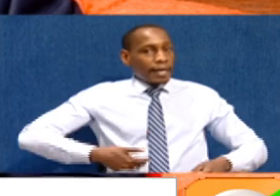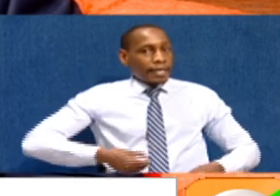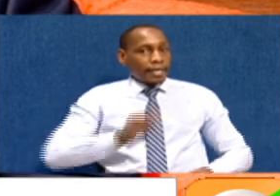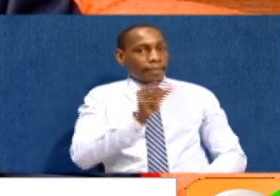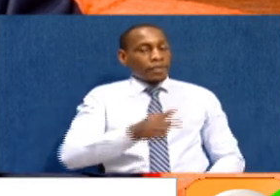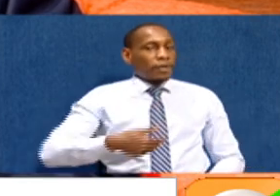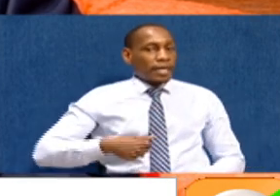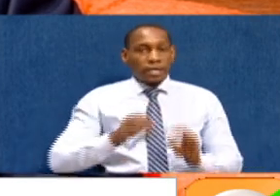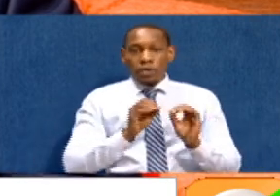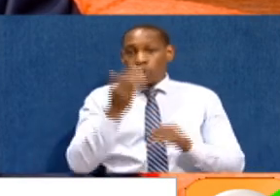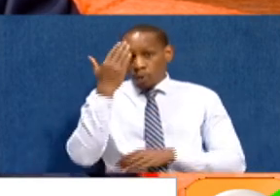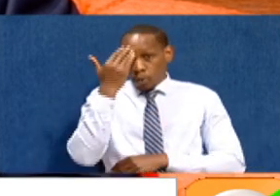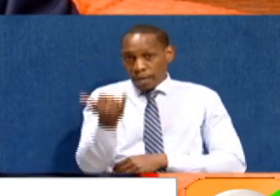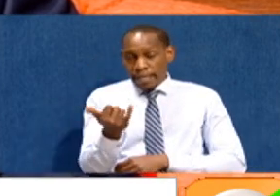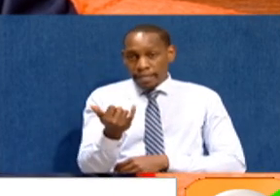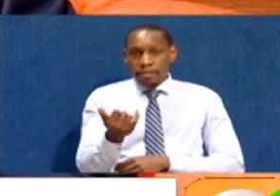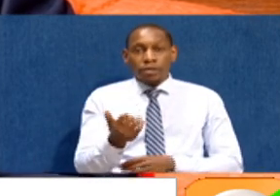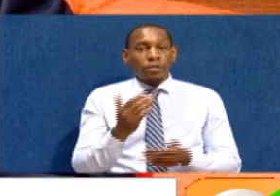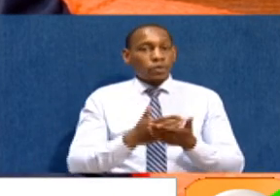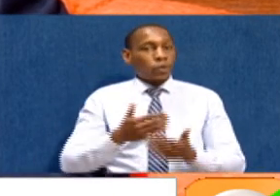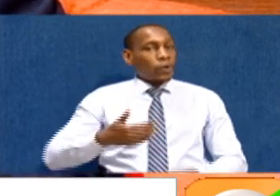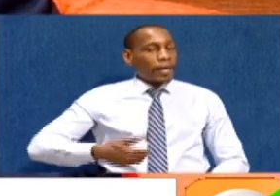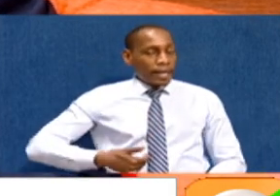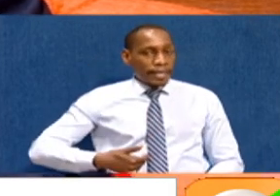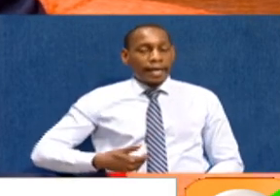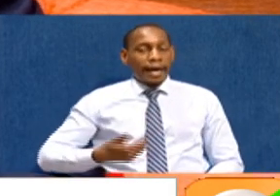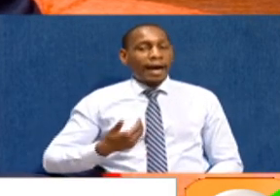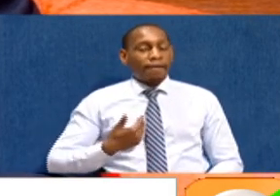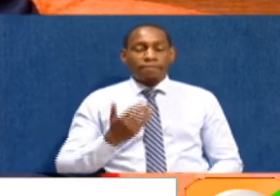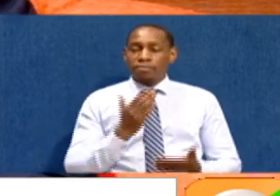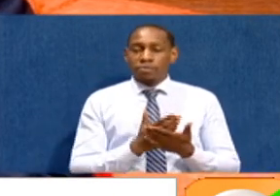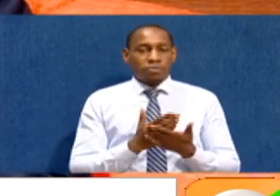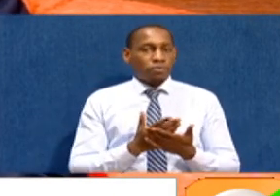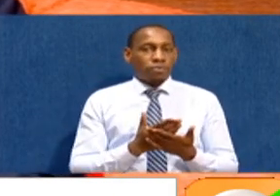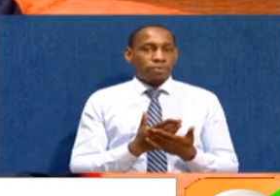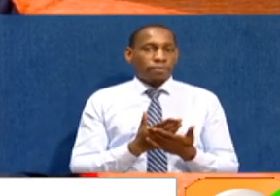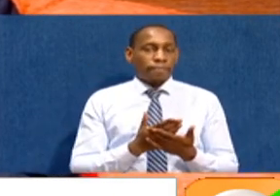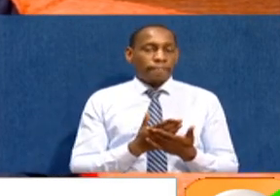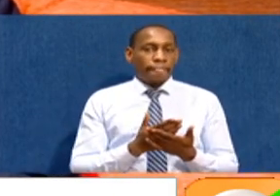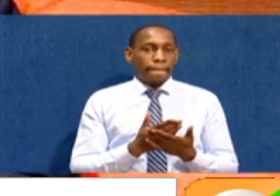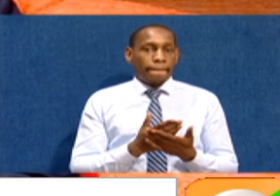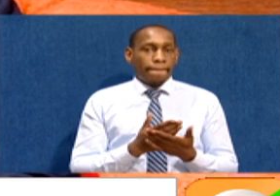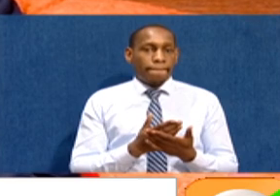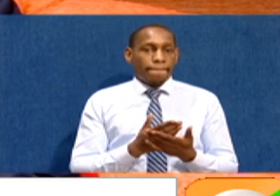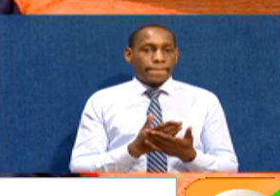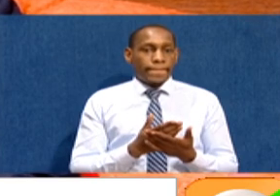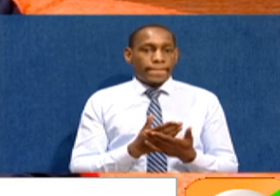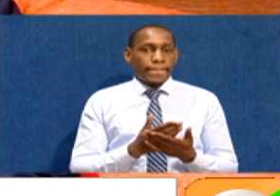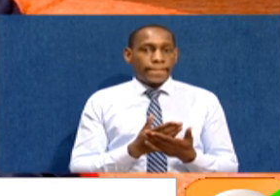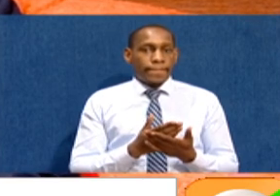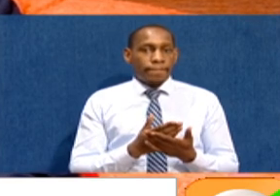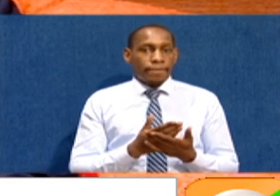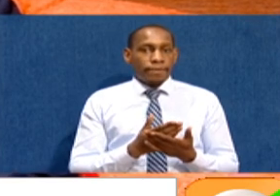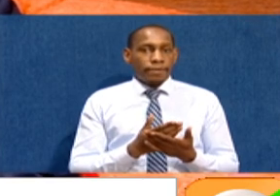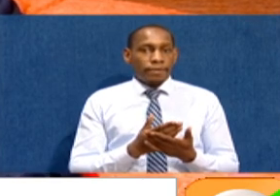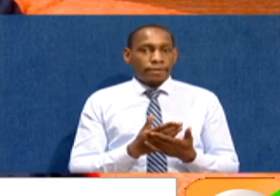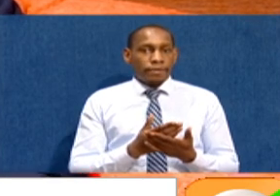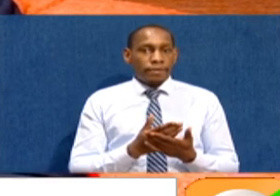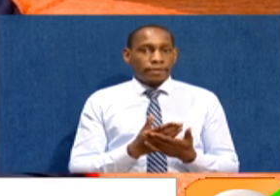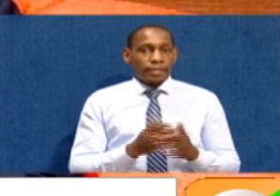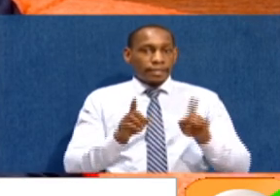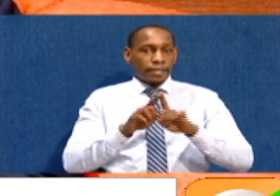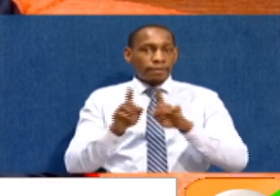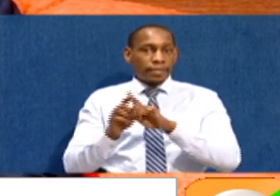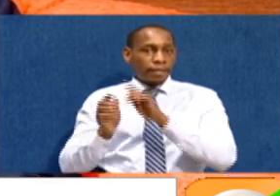not hungry because the hunger throbs in their stomach. And like a certain